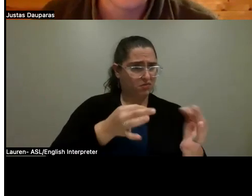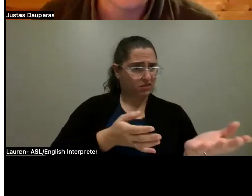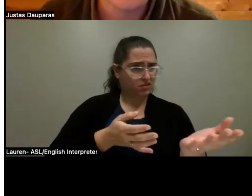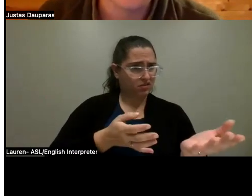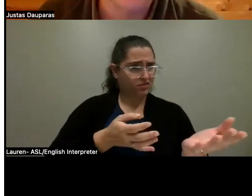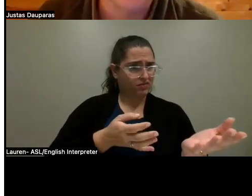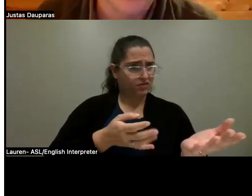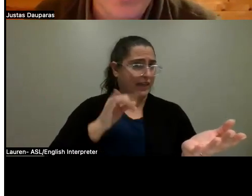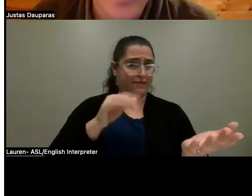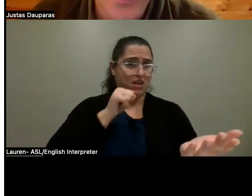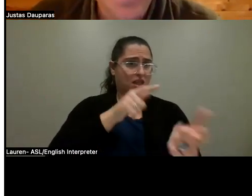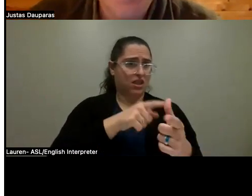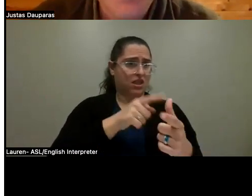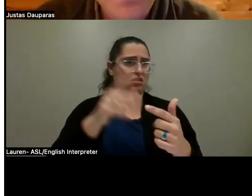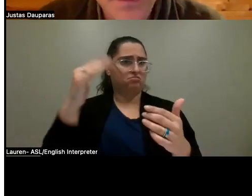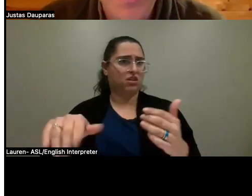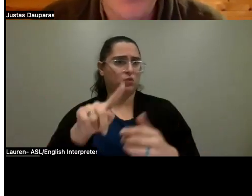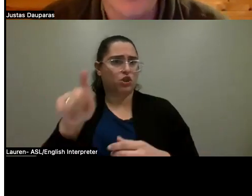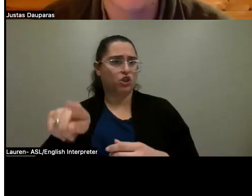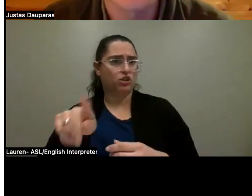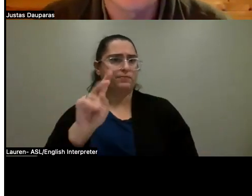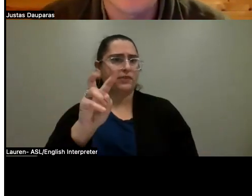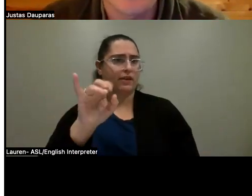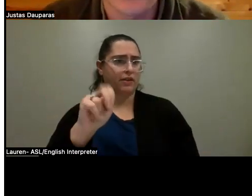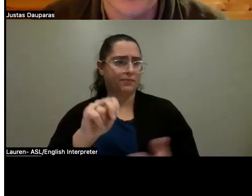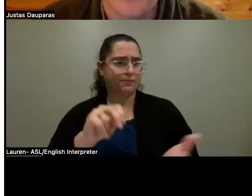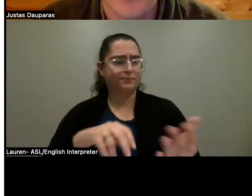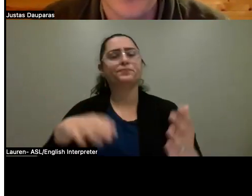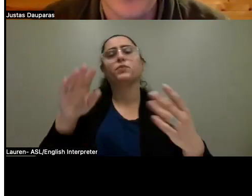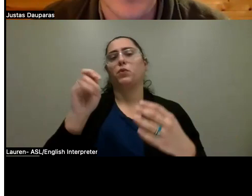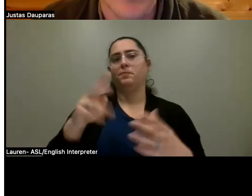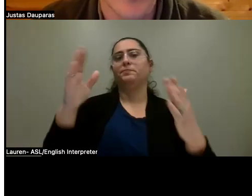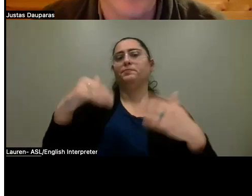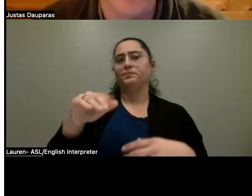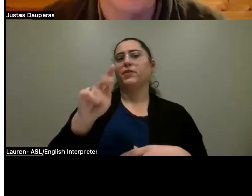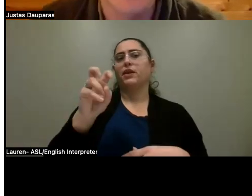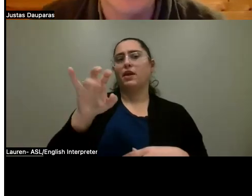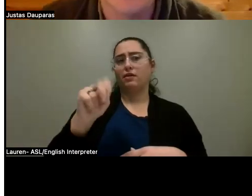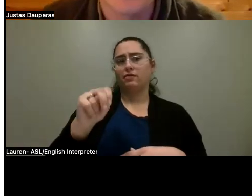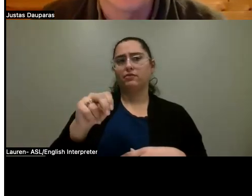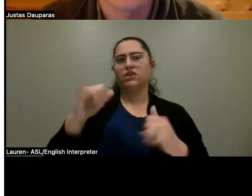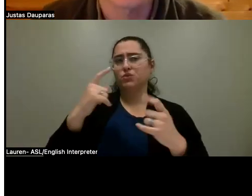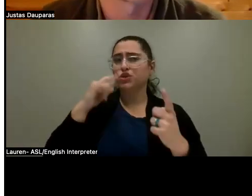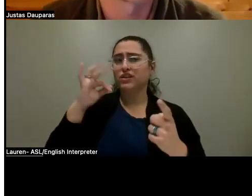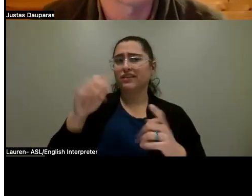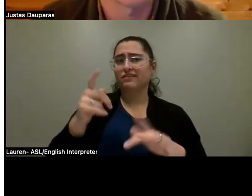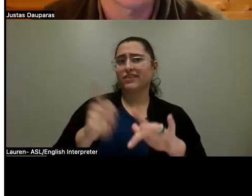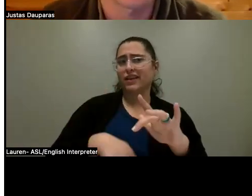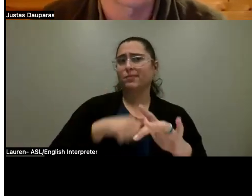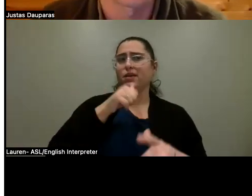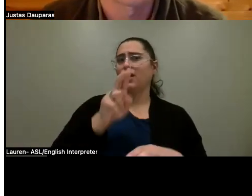Okay, otherwise I'll go to the next question from Kevin Yang. Does it still work if you don't use the RBF encoding for distances? Yes, it